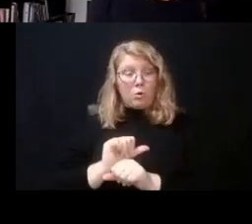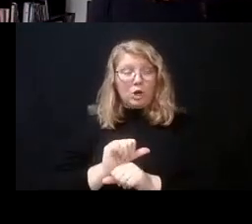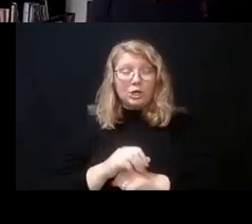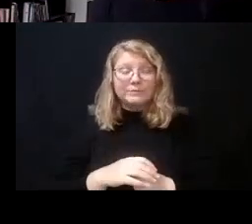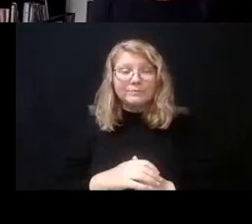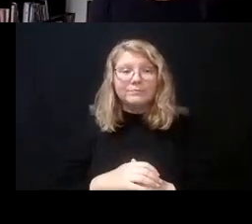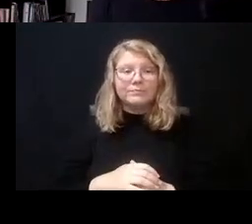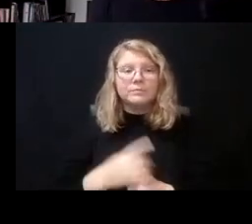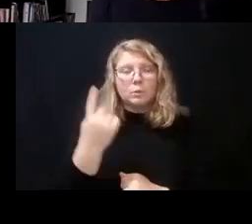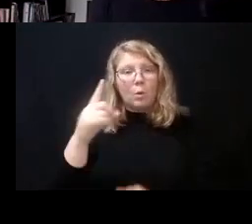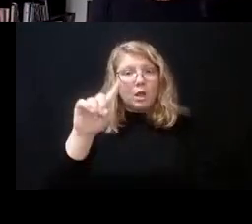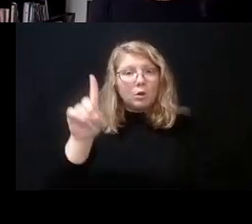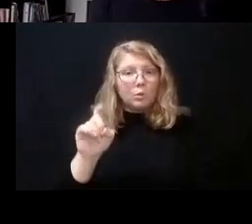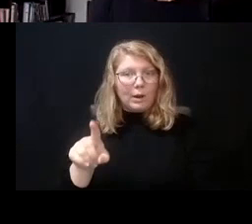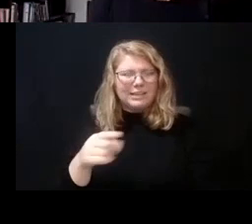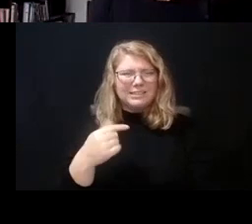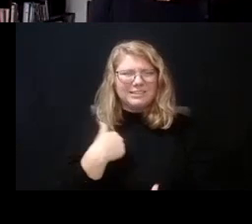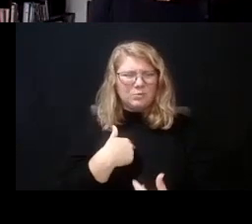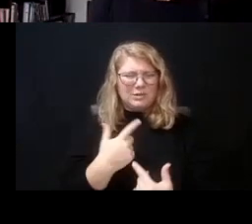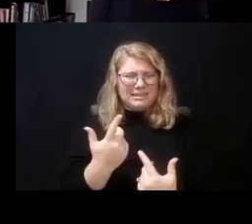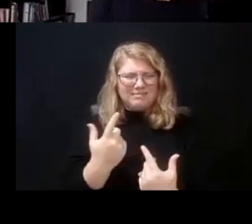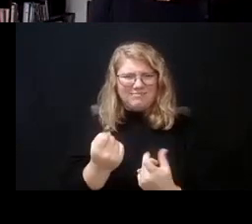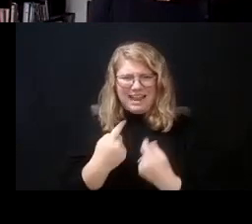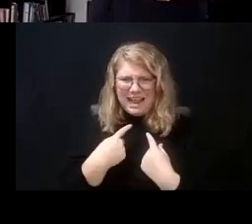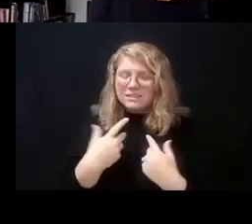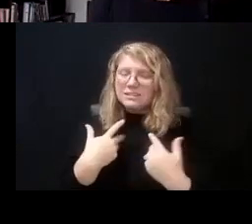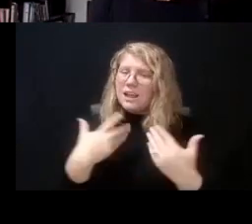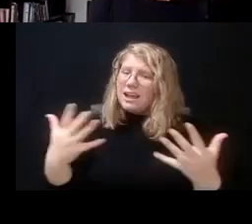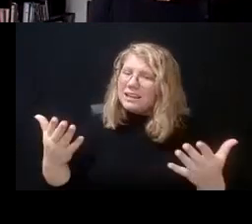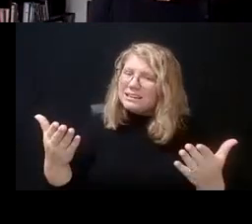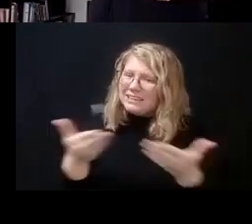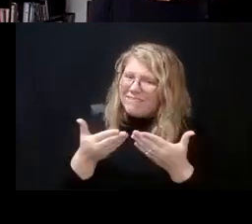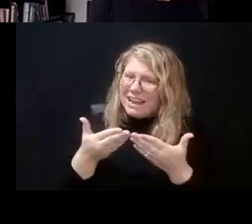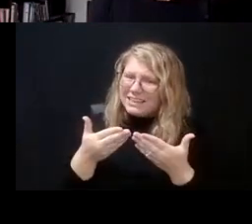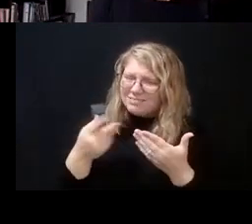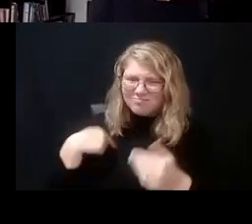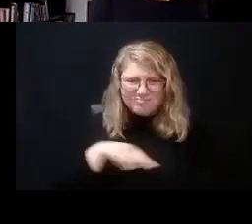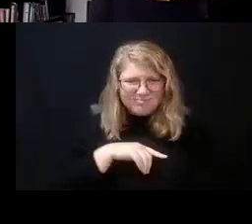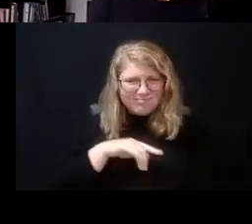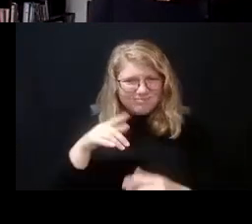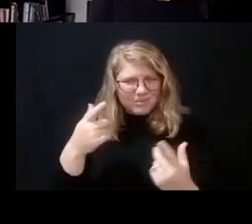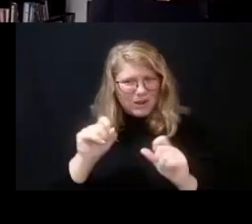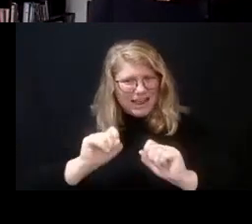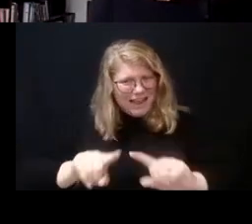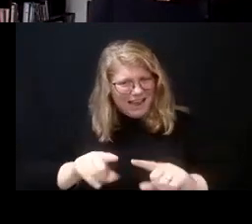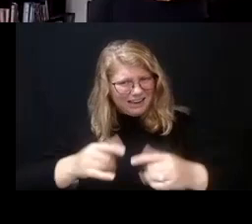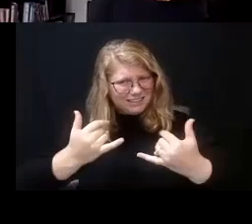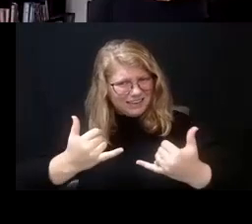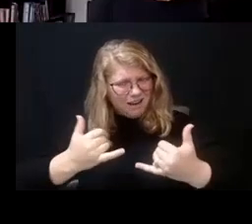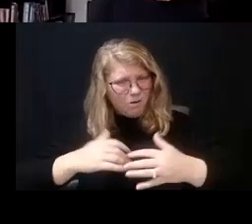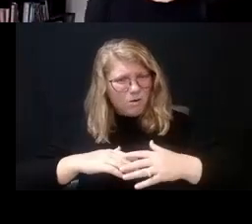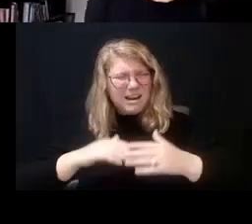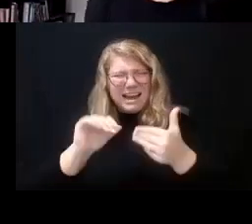one of the questions that we were asking ourselves, and I want to invite you know, us to ask as a movement, is how do